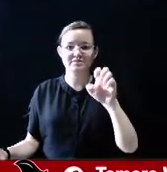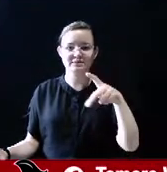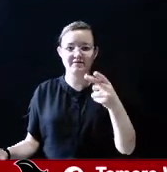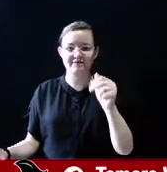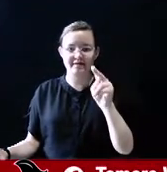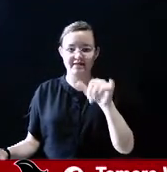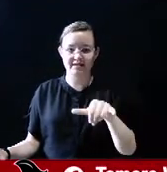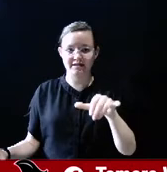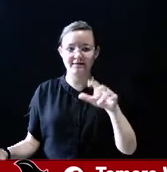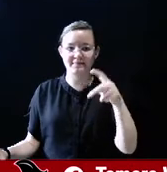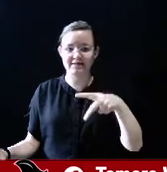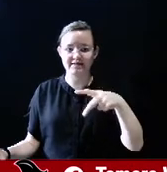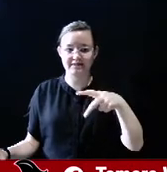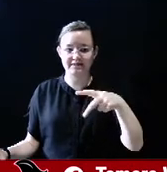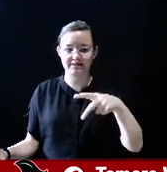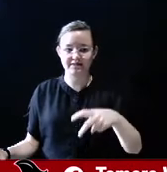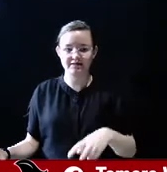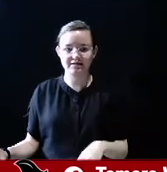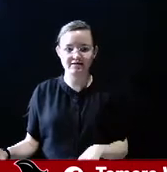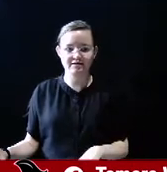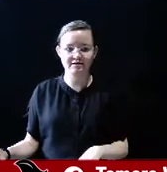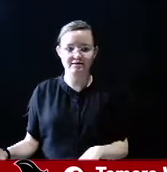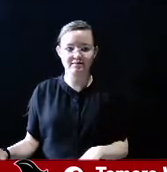Stephanie Rose Perez.